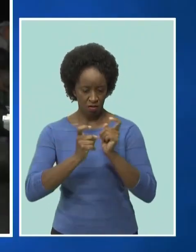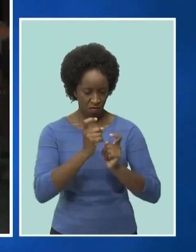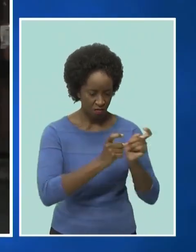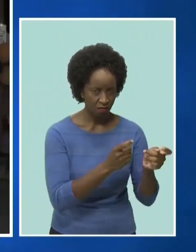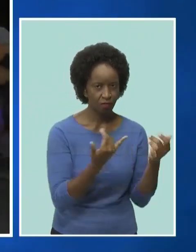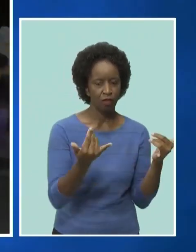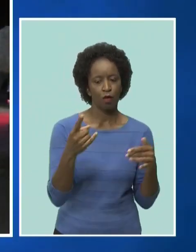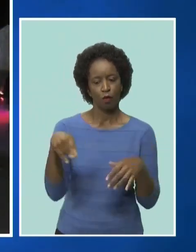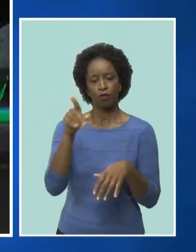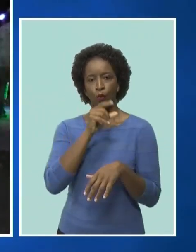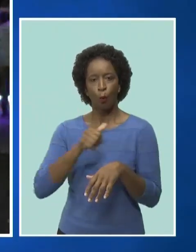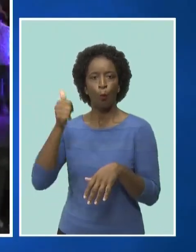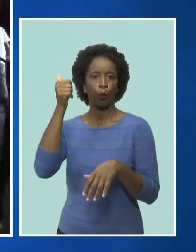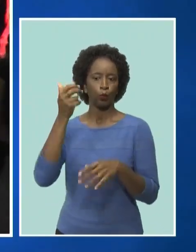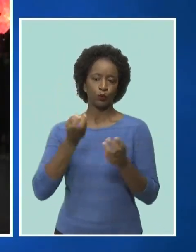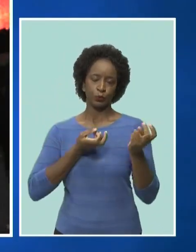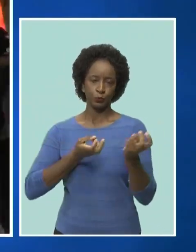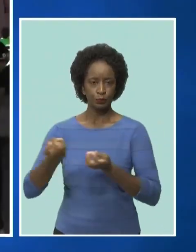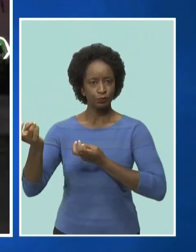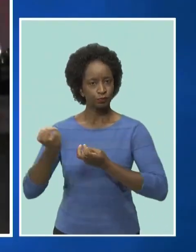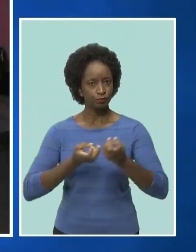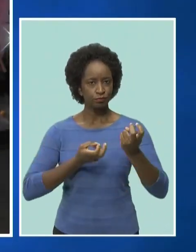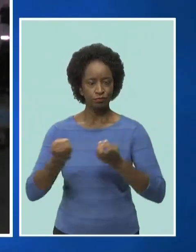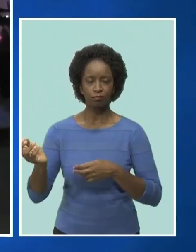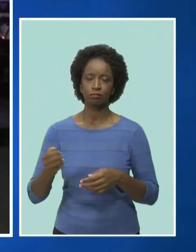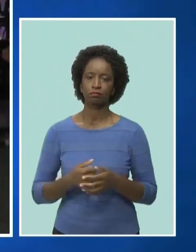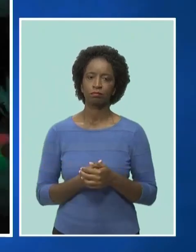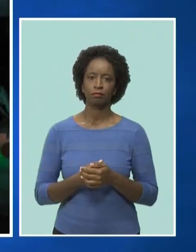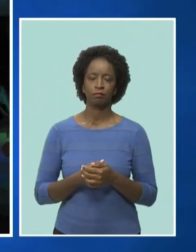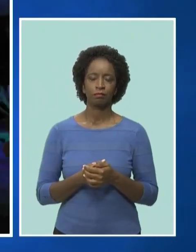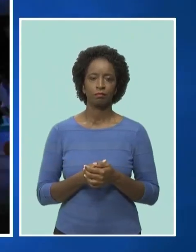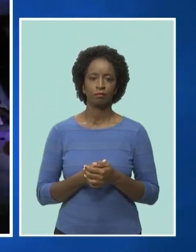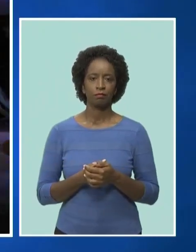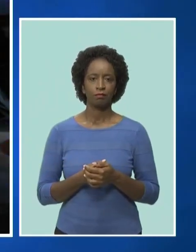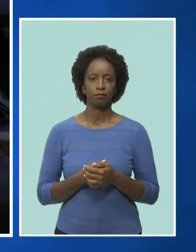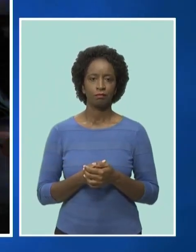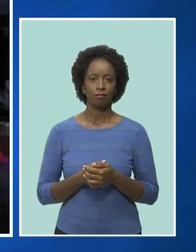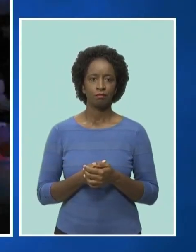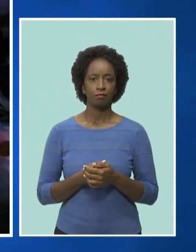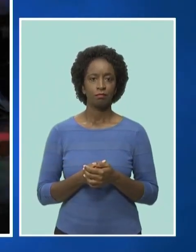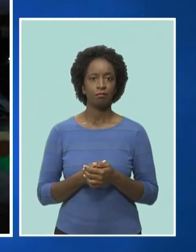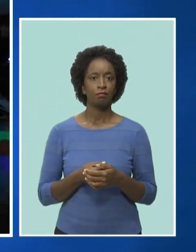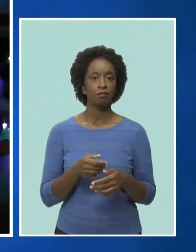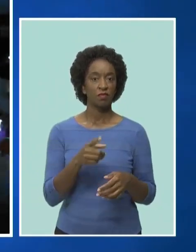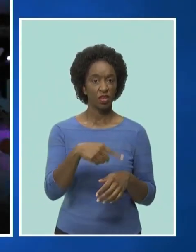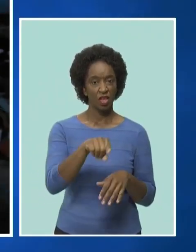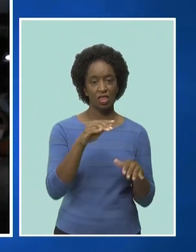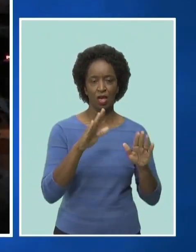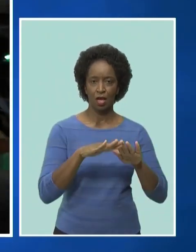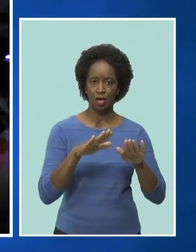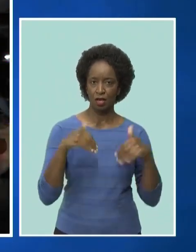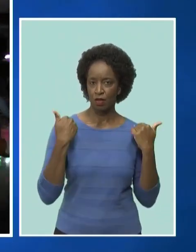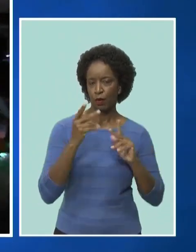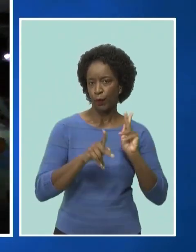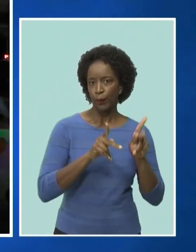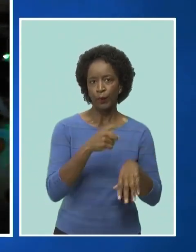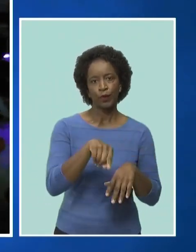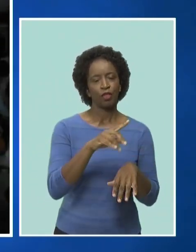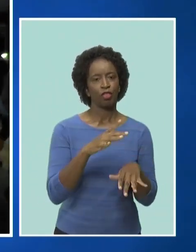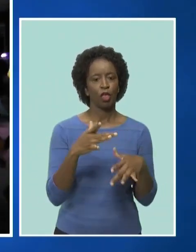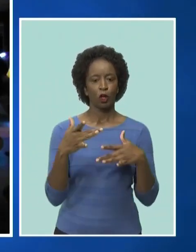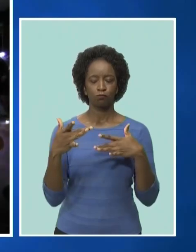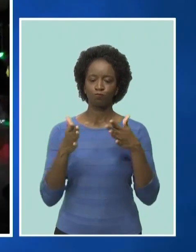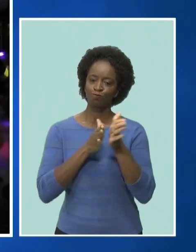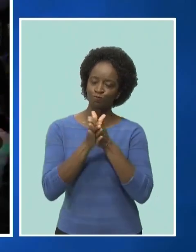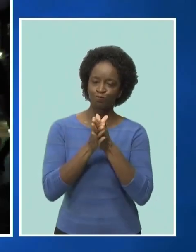said before, you know, it wasn't only nostalgic view for us, but the young ones are really getting into the Halloween and Skate-O-Ween thing. So this is something we would like to do every